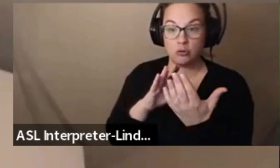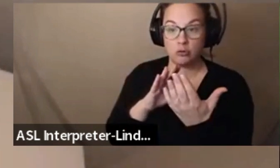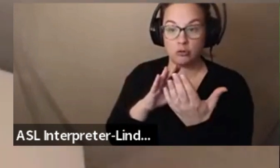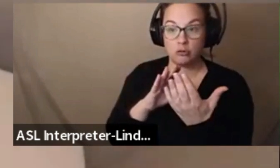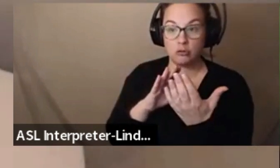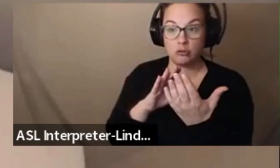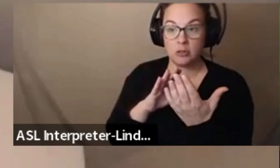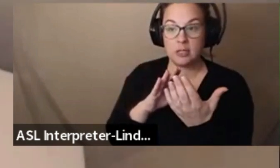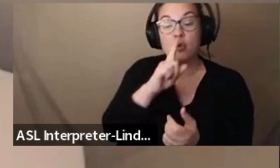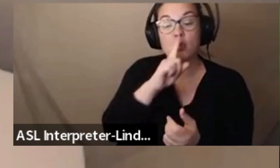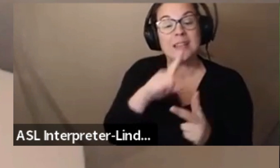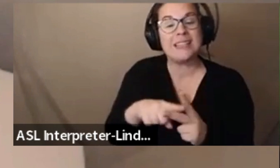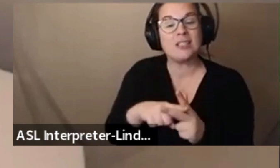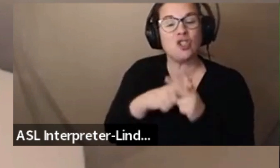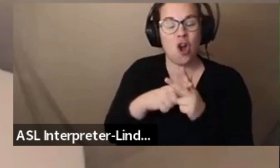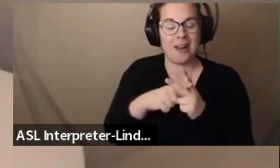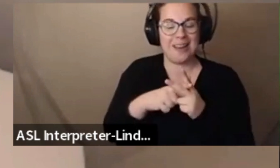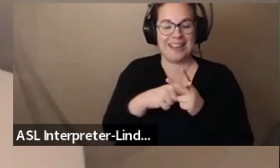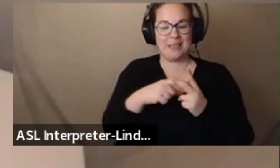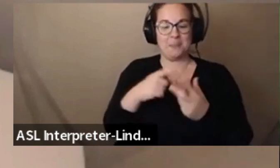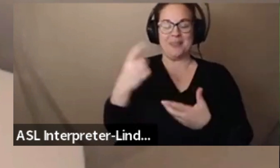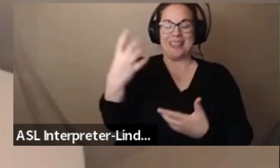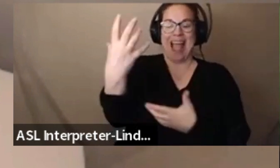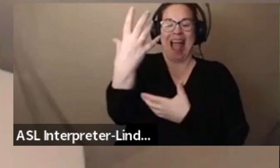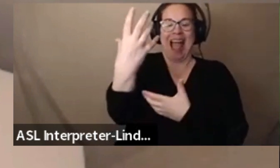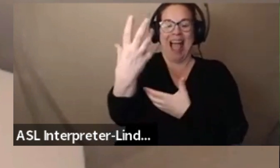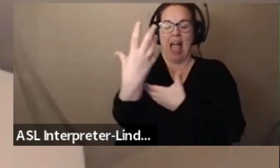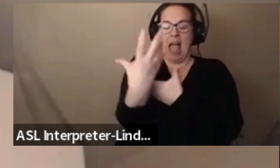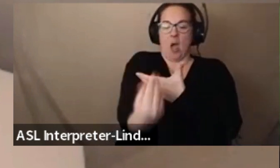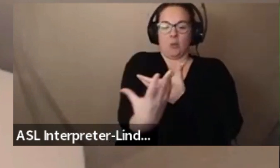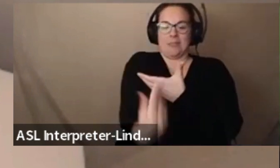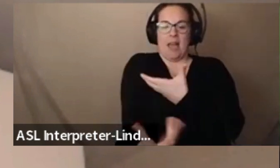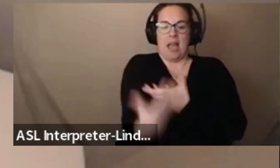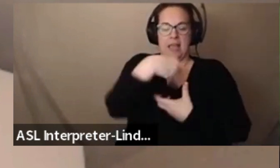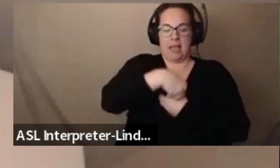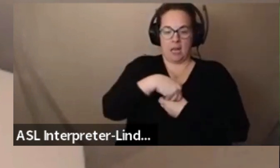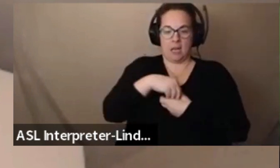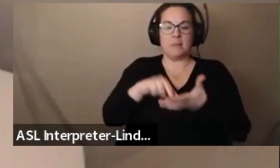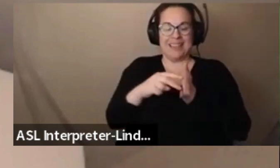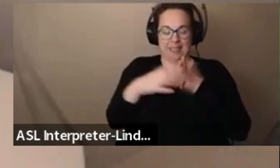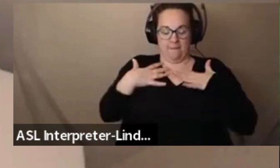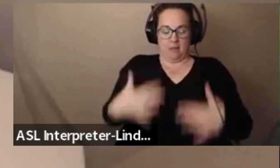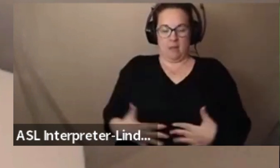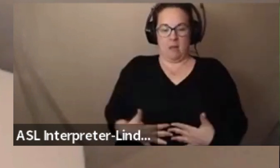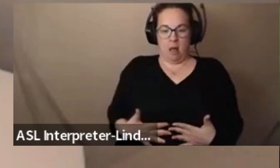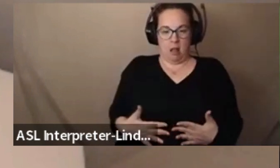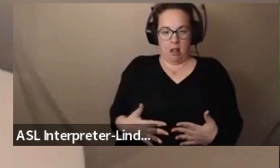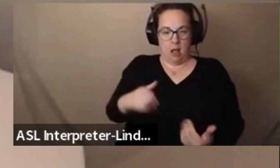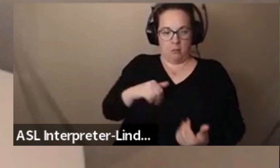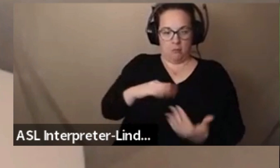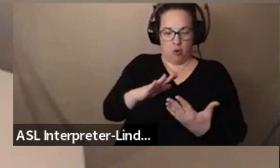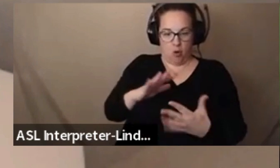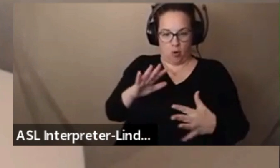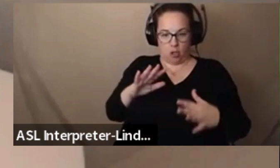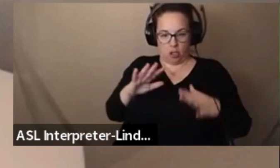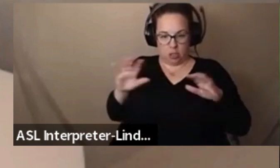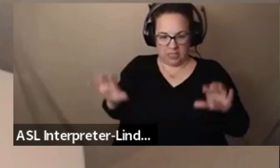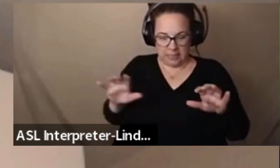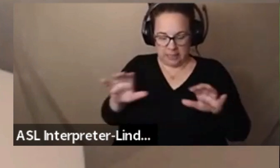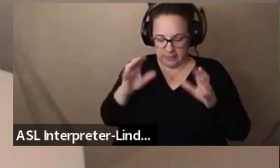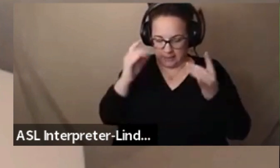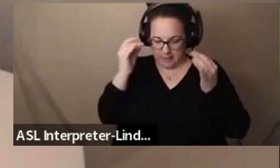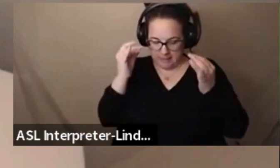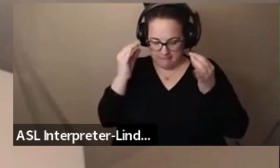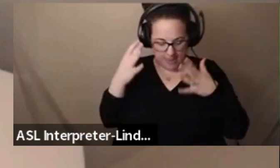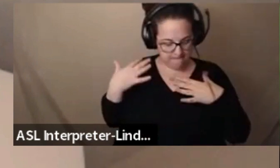approach to start work from the outside in, from the physicality first, which could, apart